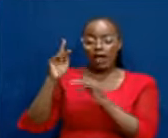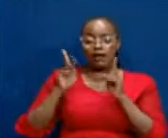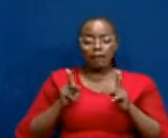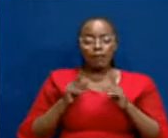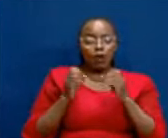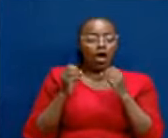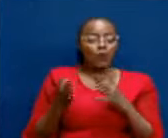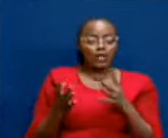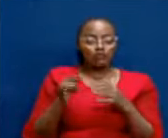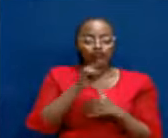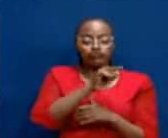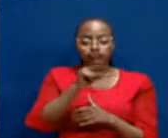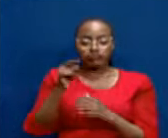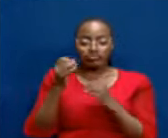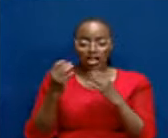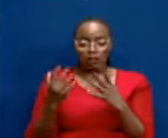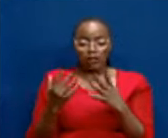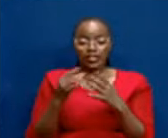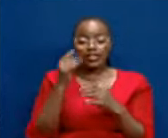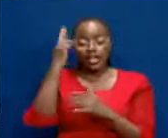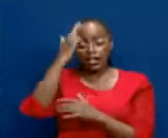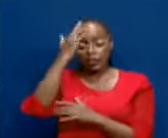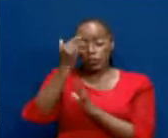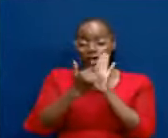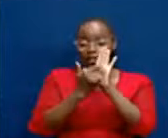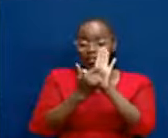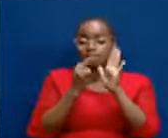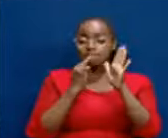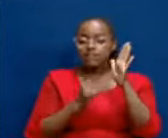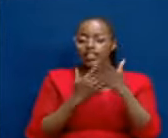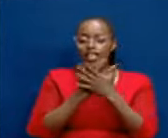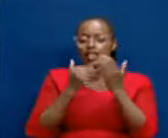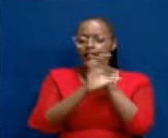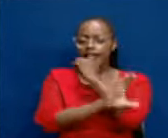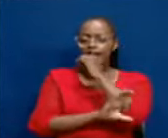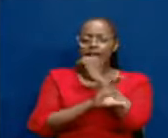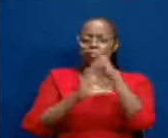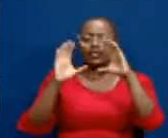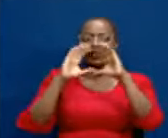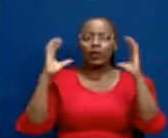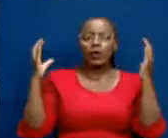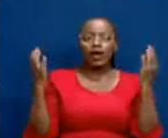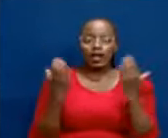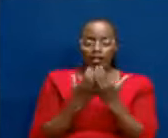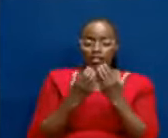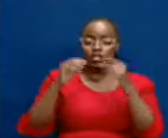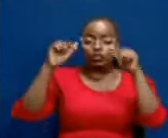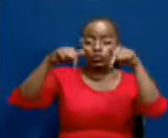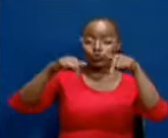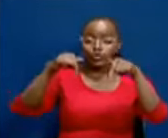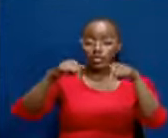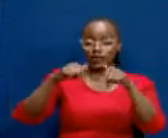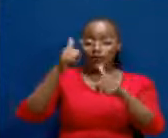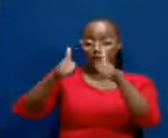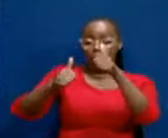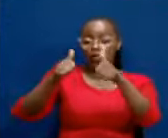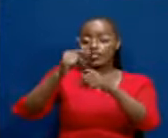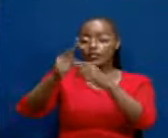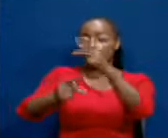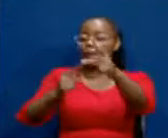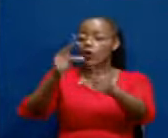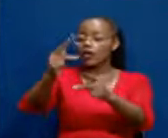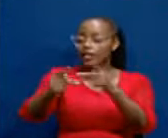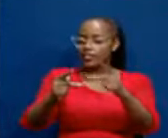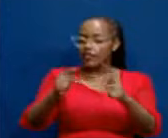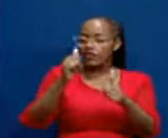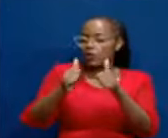this is because there is no country in the world today that is progressive,